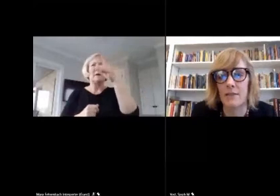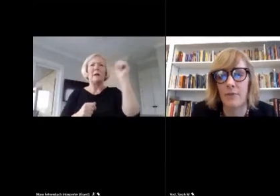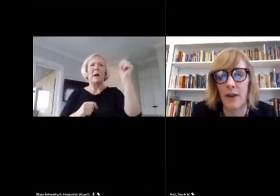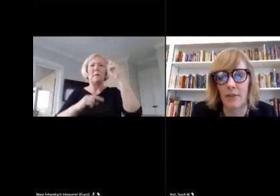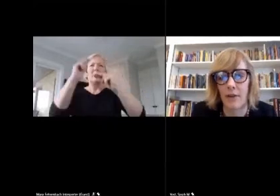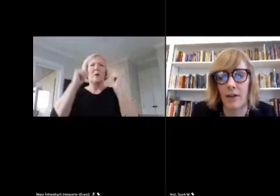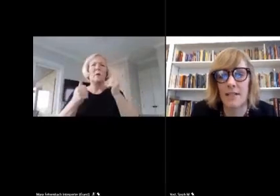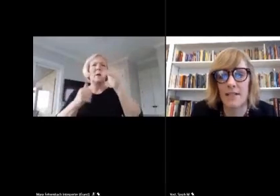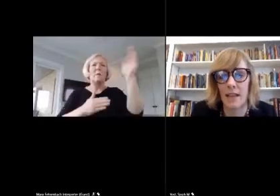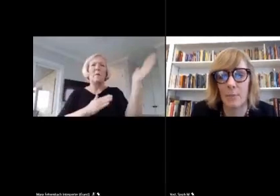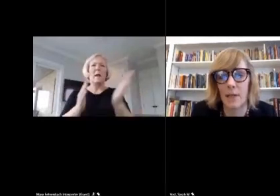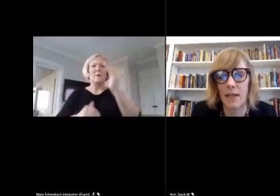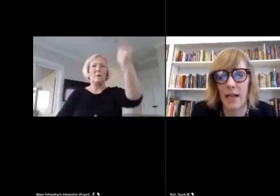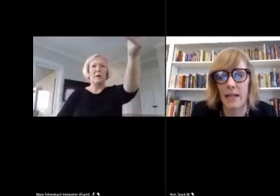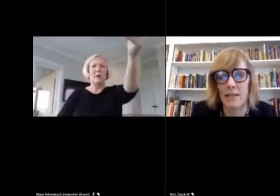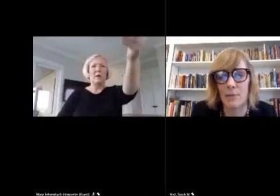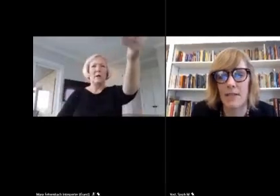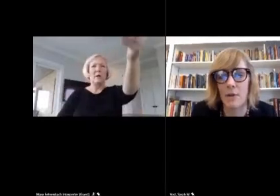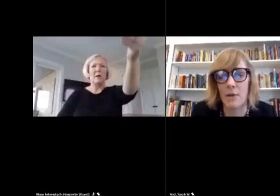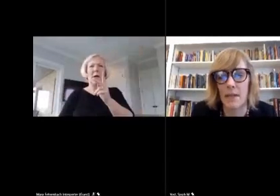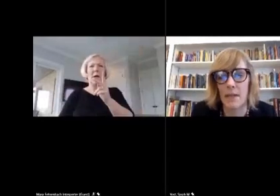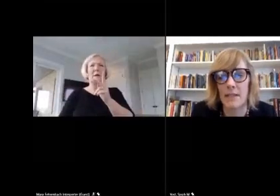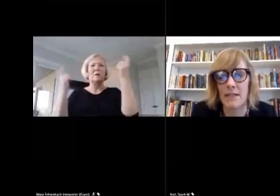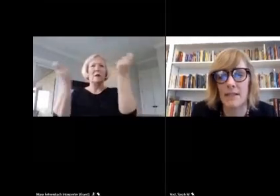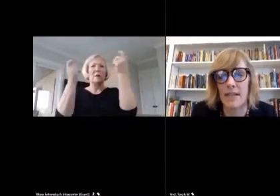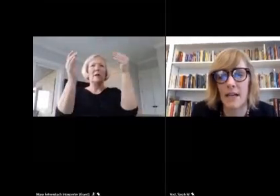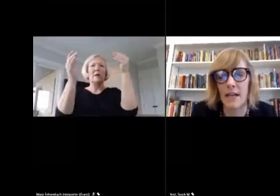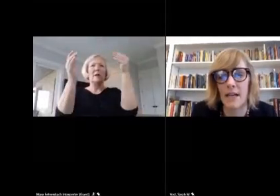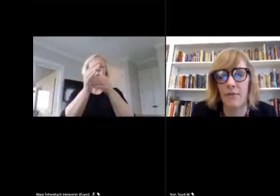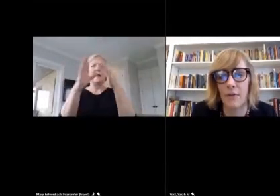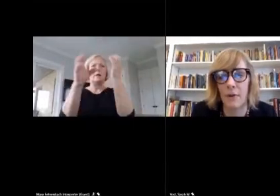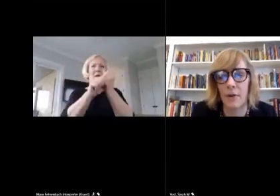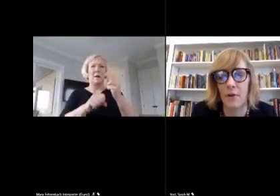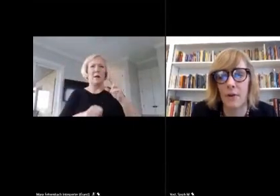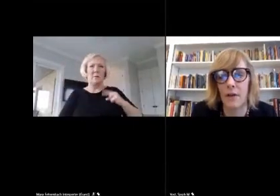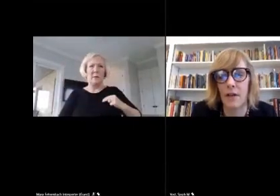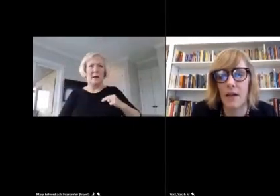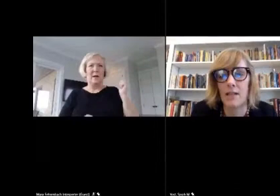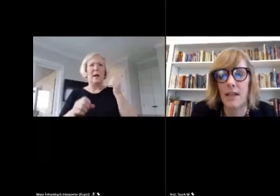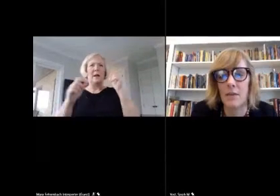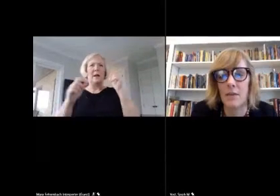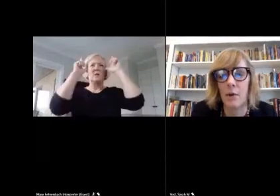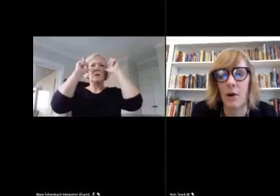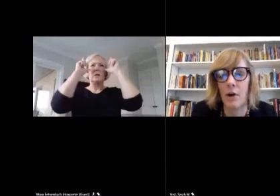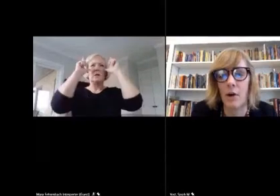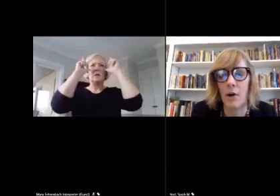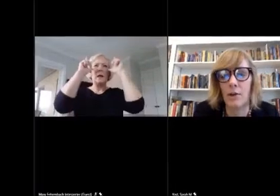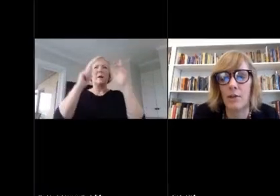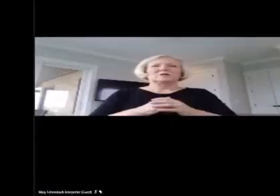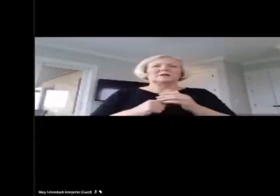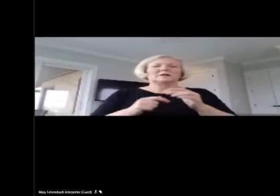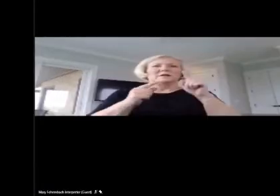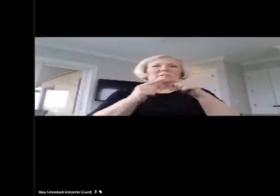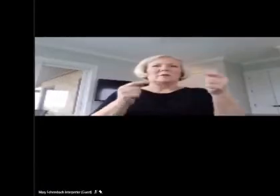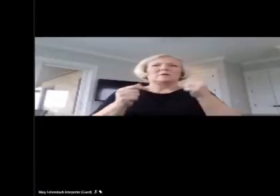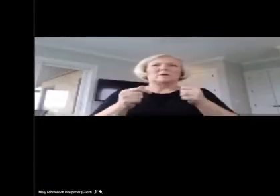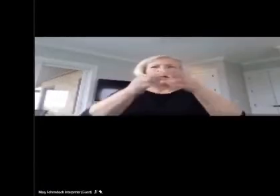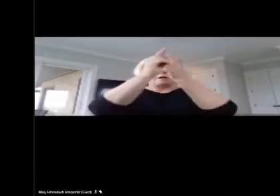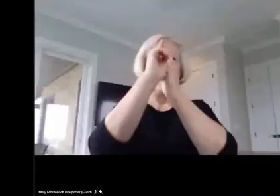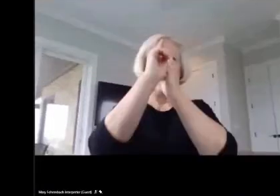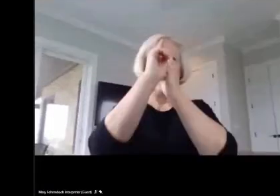to Frankfurt to celebrate again, to receive your pins and to take our photo. Until then, we will honor you by reading your names,